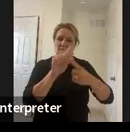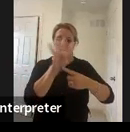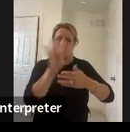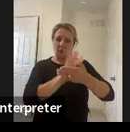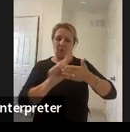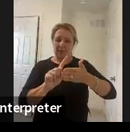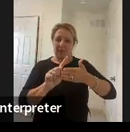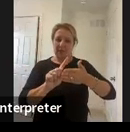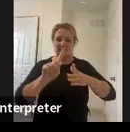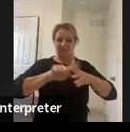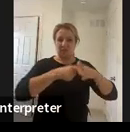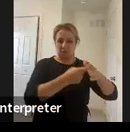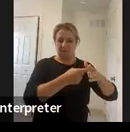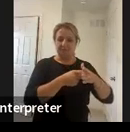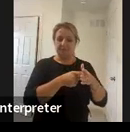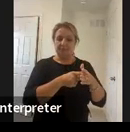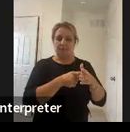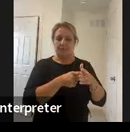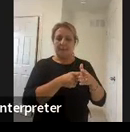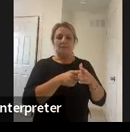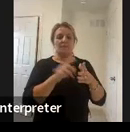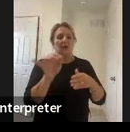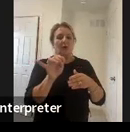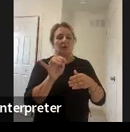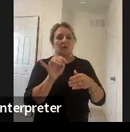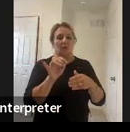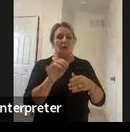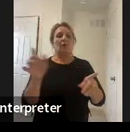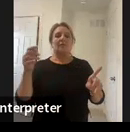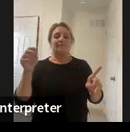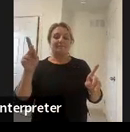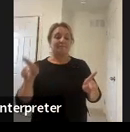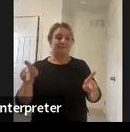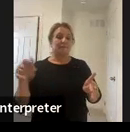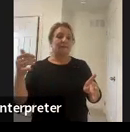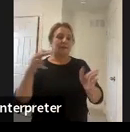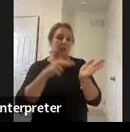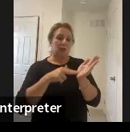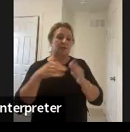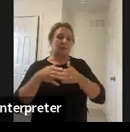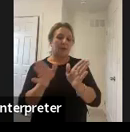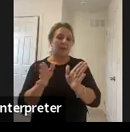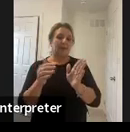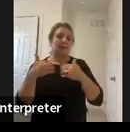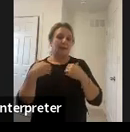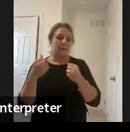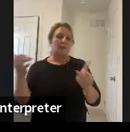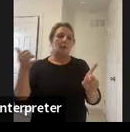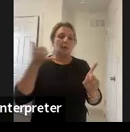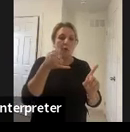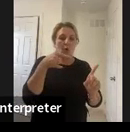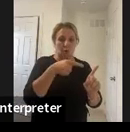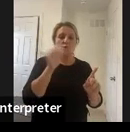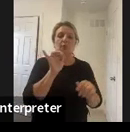first appeared. You're also going to be receiving a call from one of our public health workers, and they'll check in to see how you're